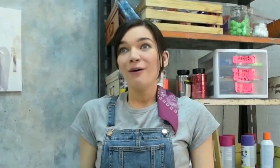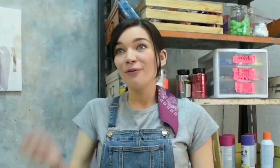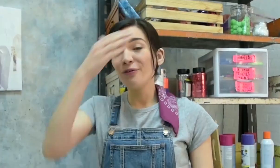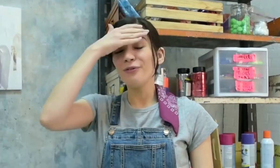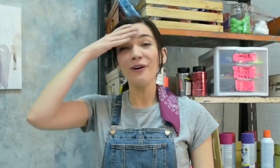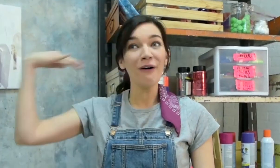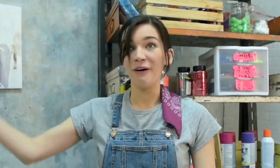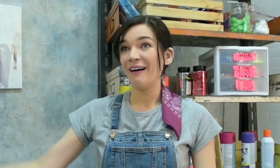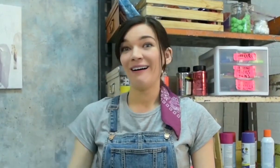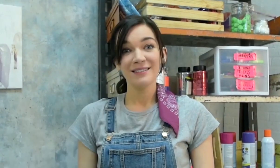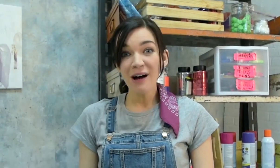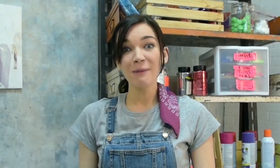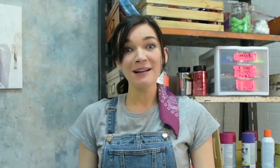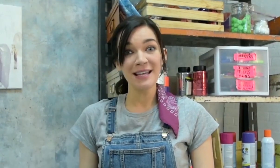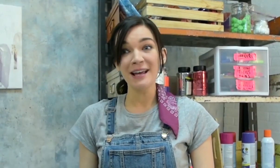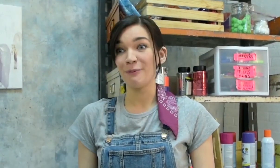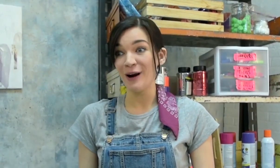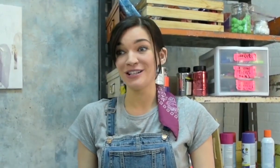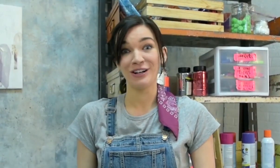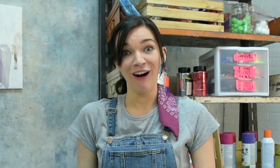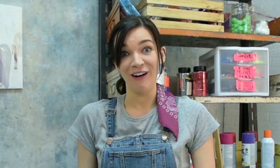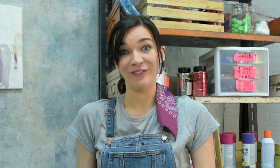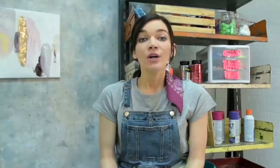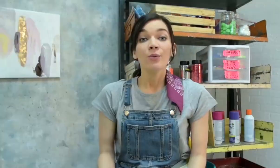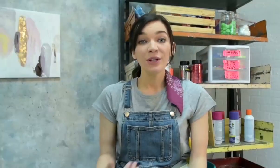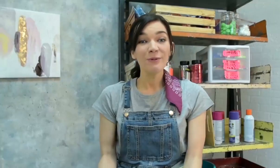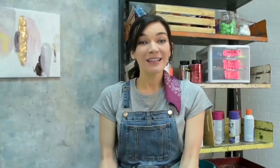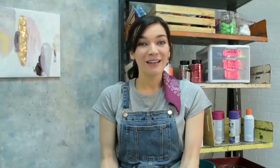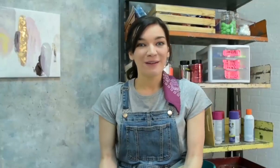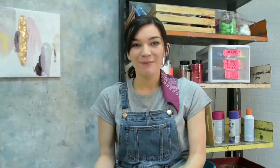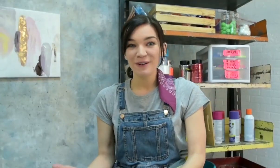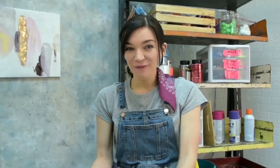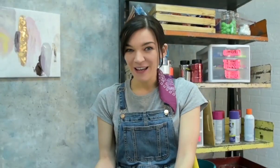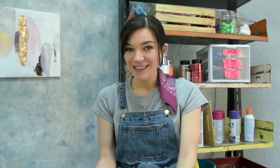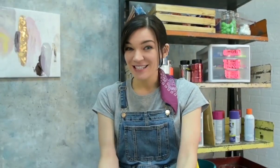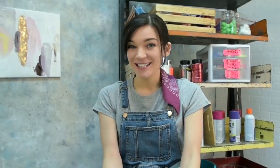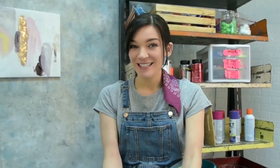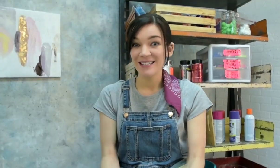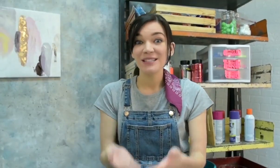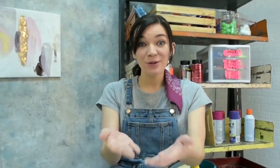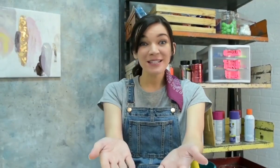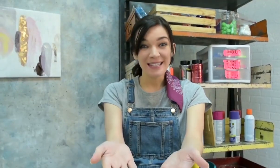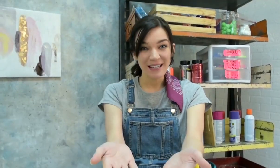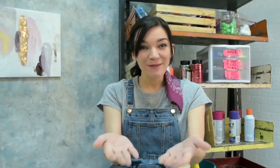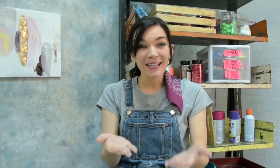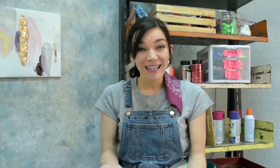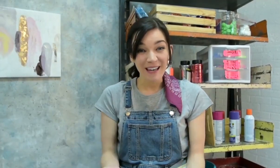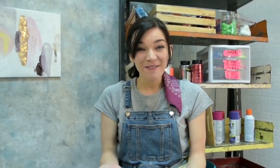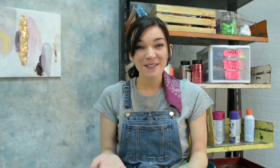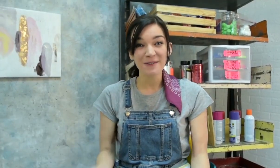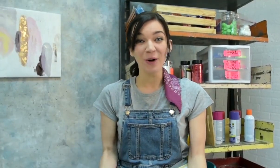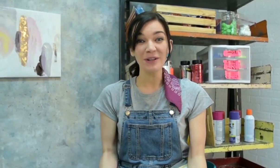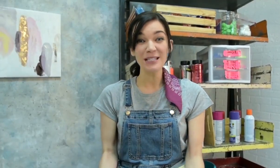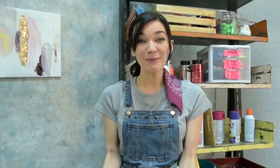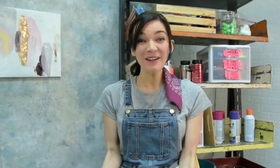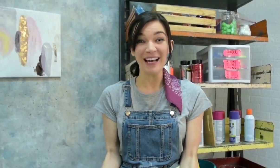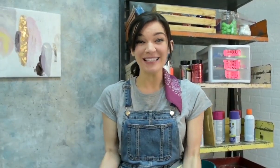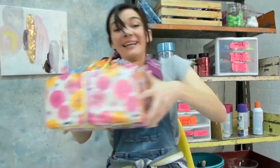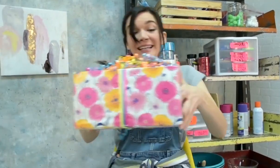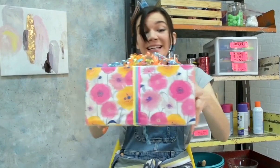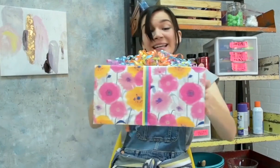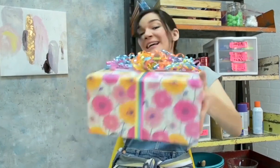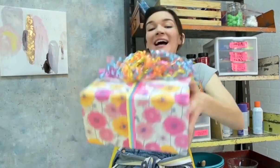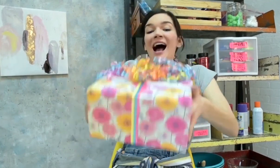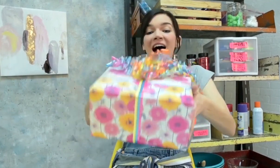ourselves. Whew. Talk about taking the pressure off. When you believe and put your faith in Jesus, you receive the gift of the Holy